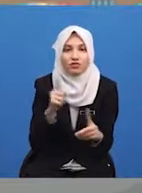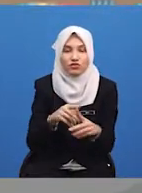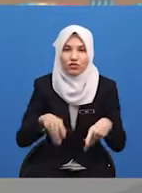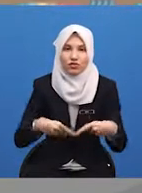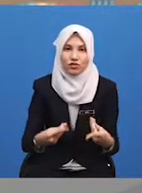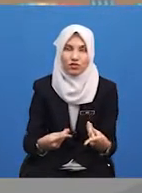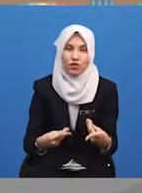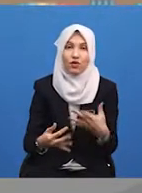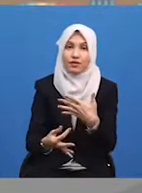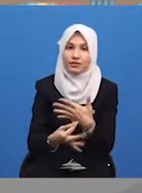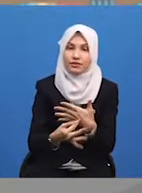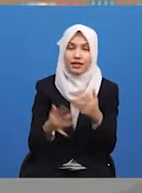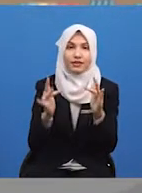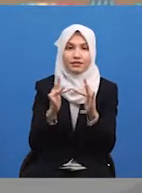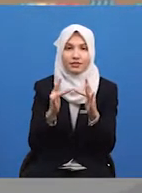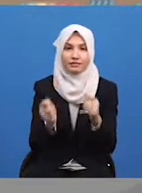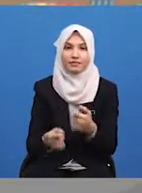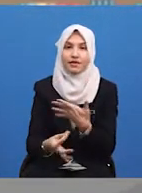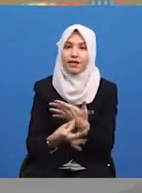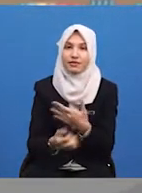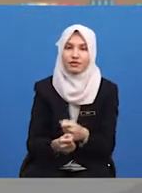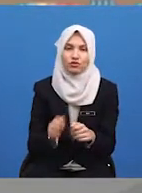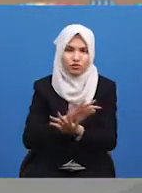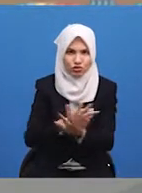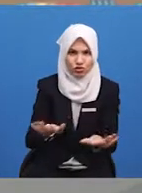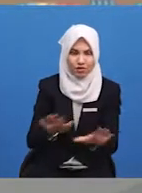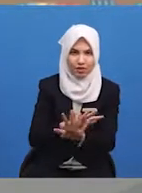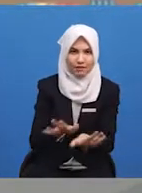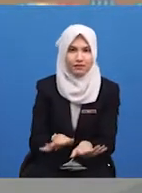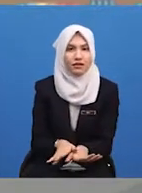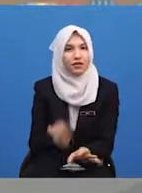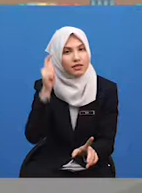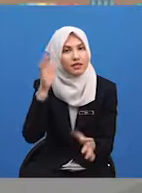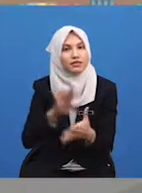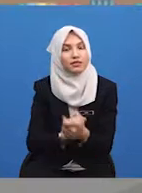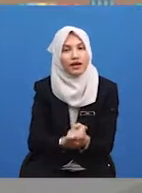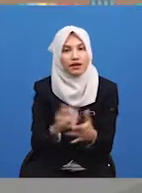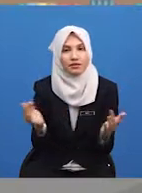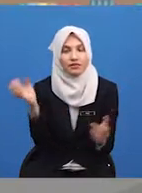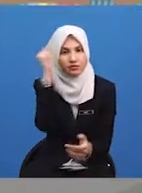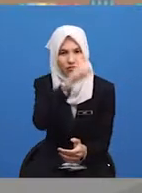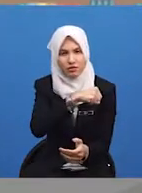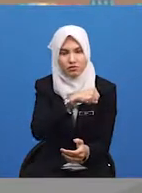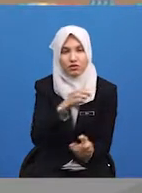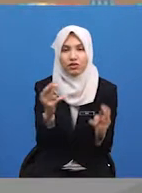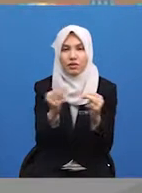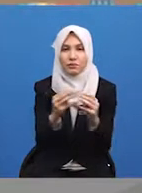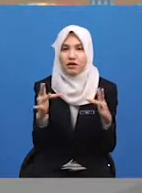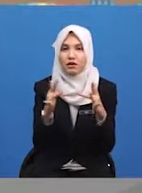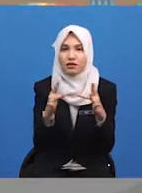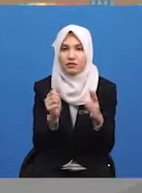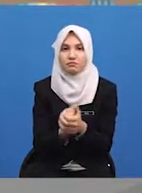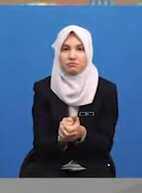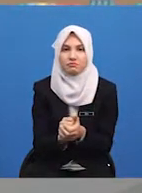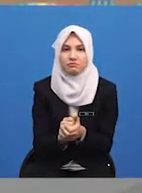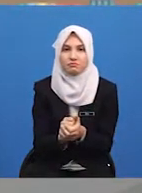safely. You should never trust strangers you meet online. They may not be who they have